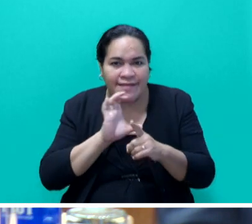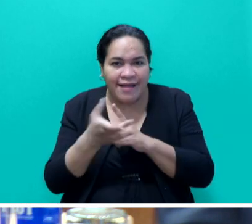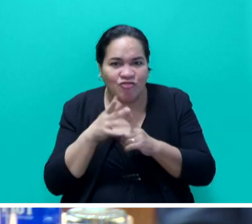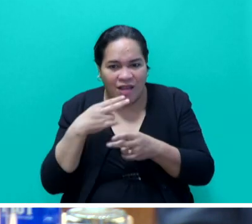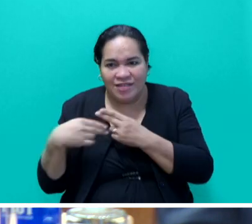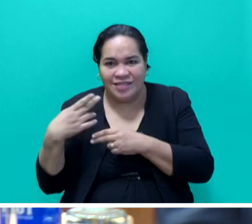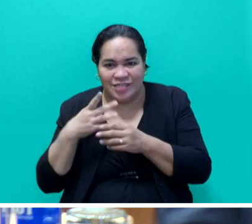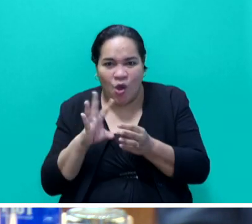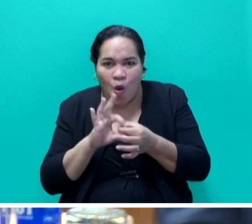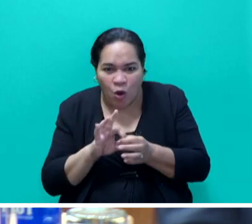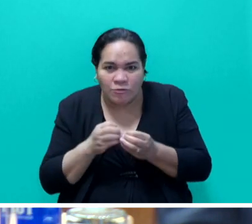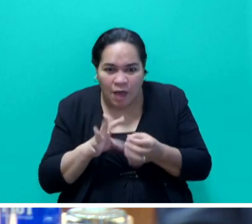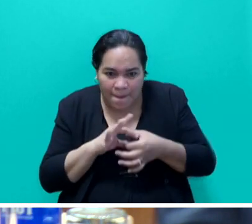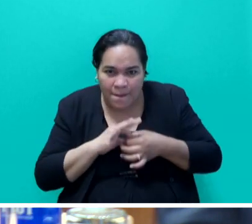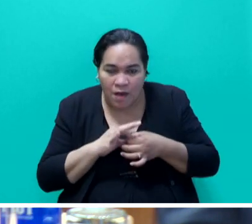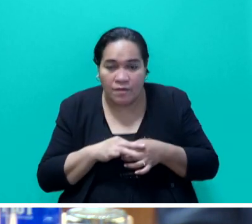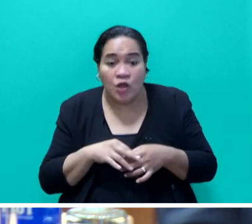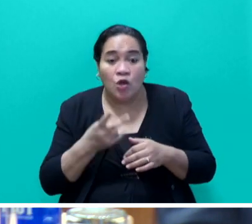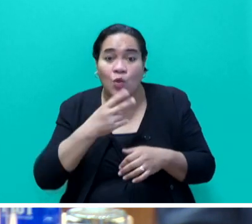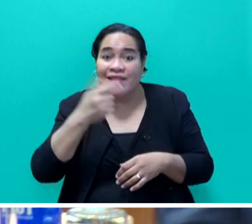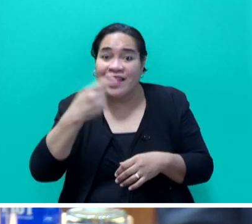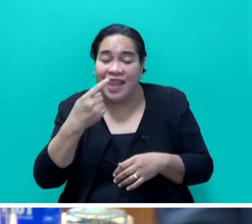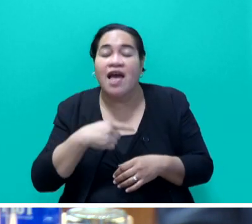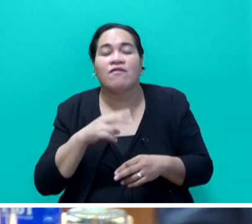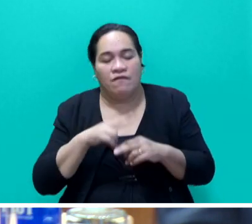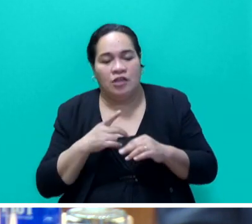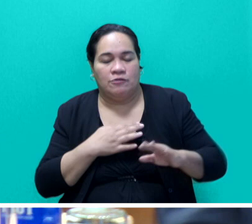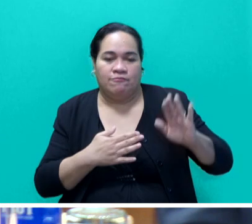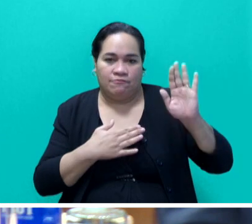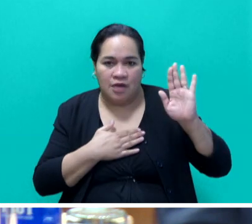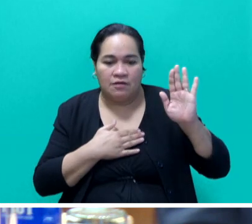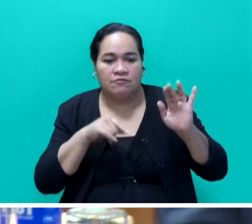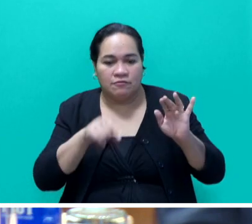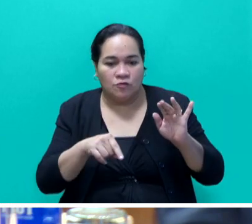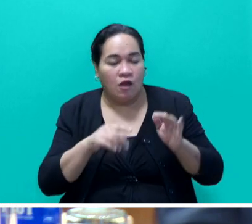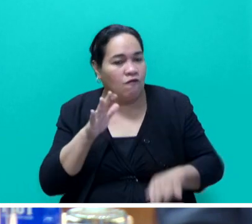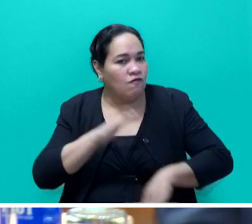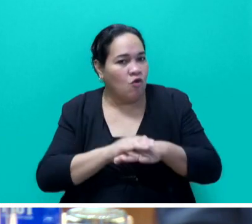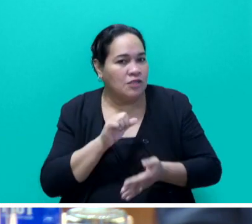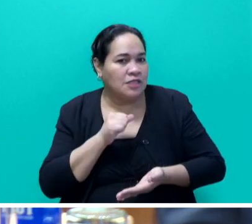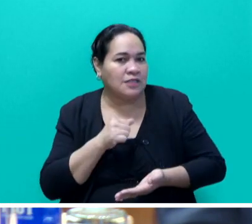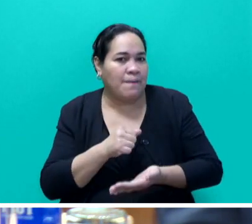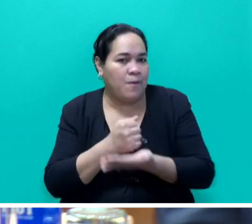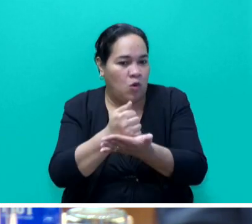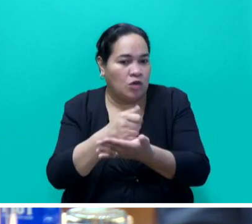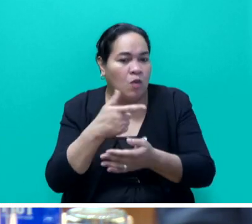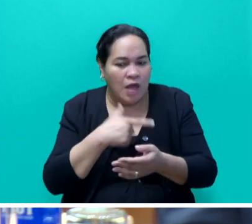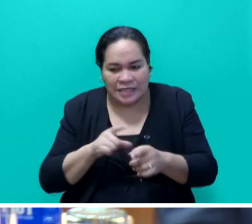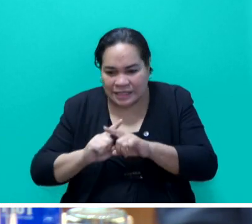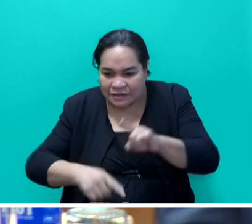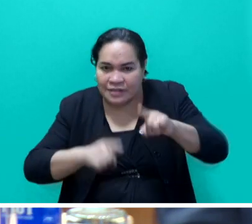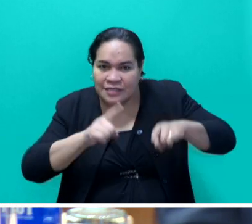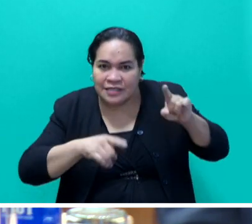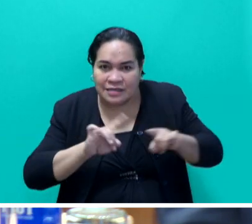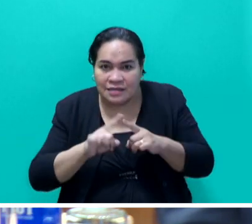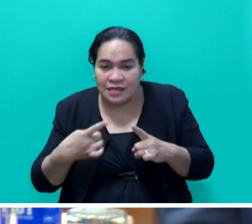Heritage. In 2011, Fiji pledged its full support to the safeguarding of intangible cultural heritage